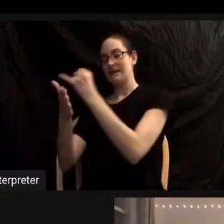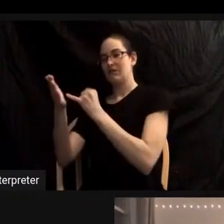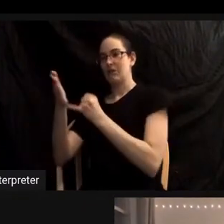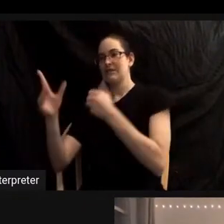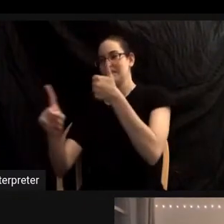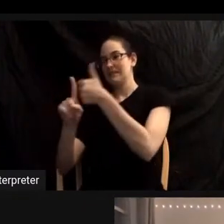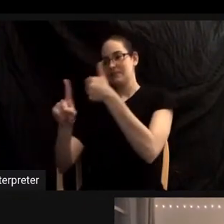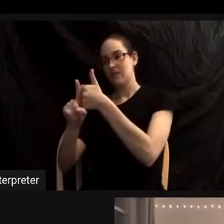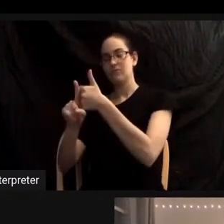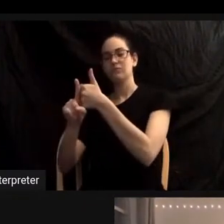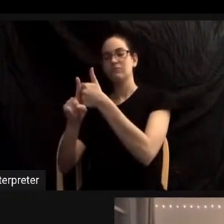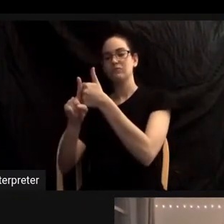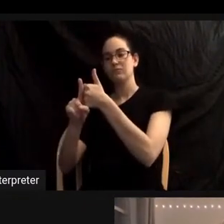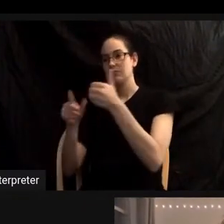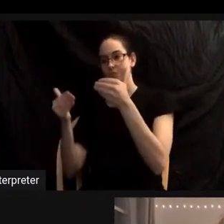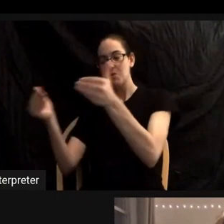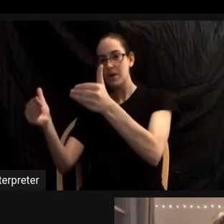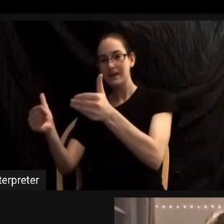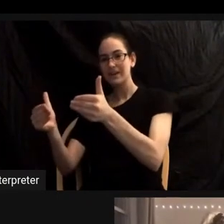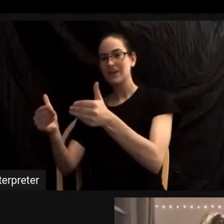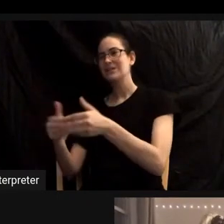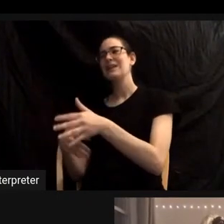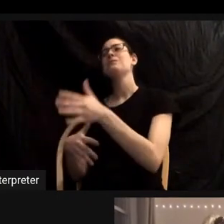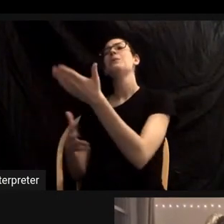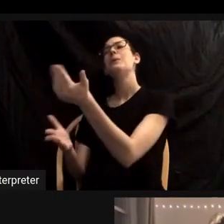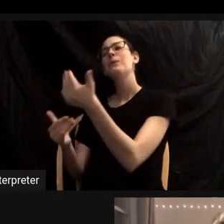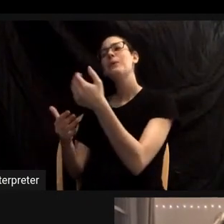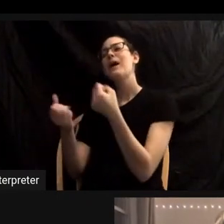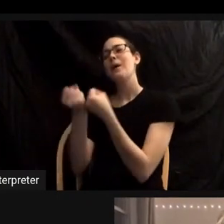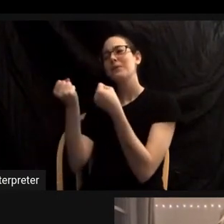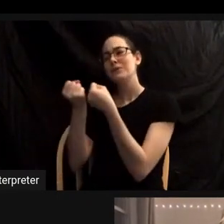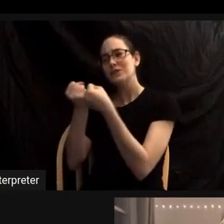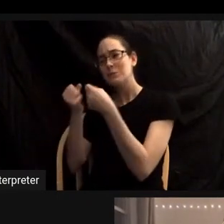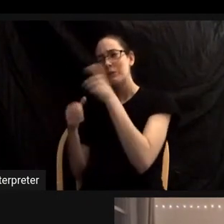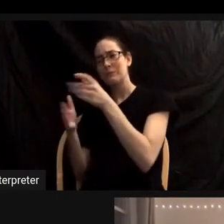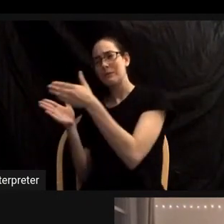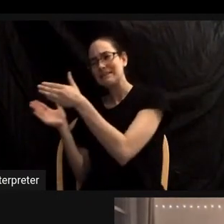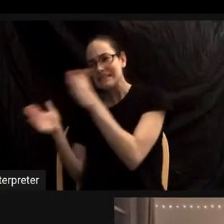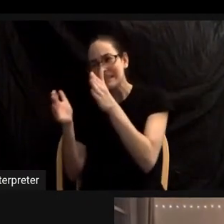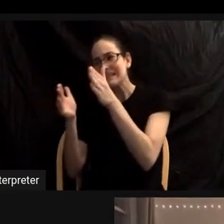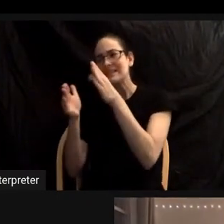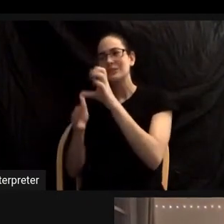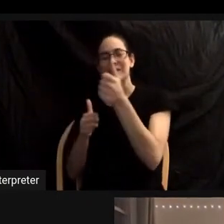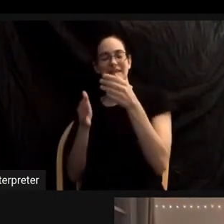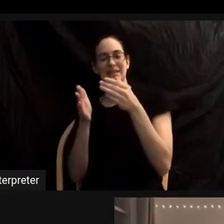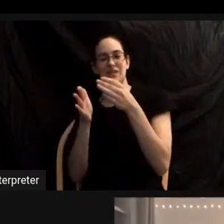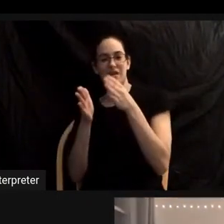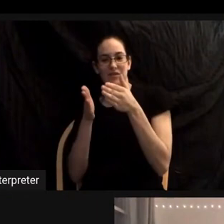artist? Or when do I need to go, no, come here. You're going off course. Let's bring it back.